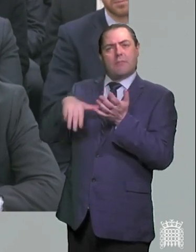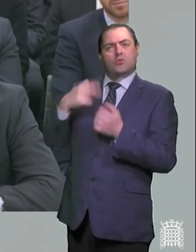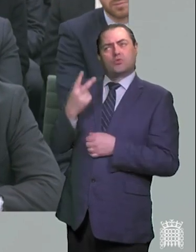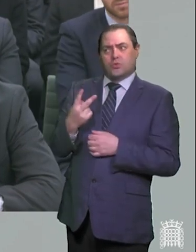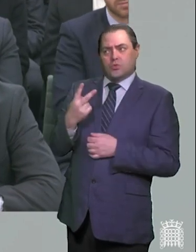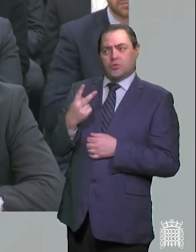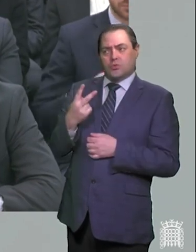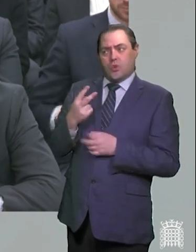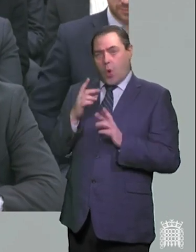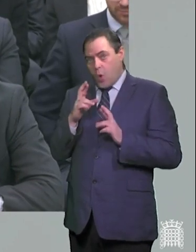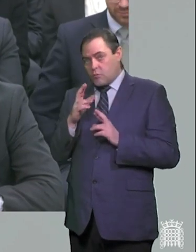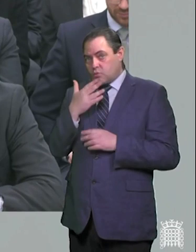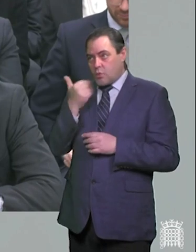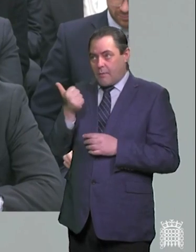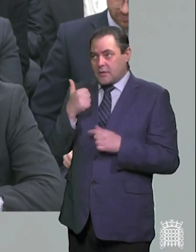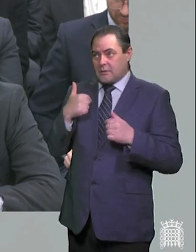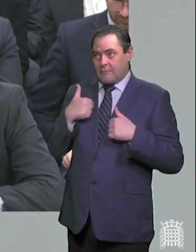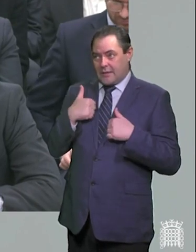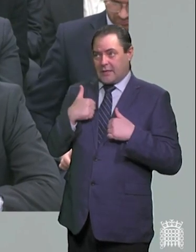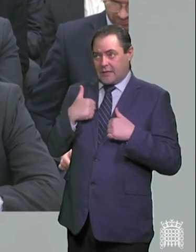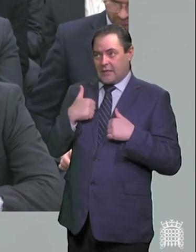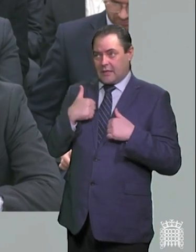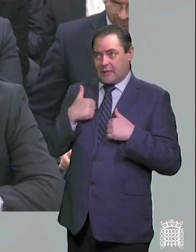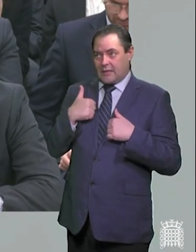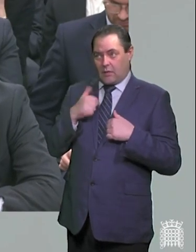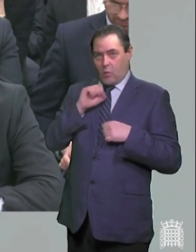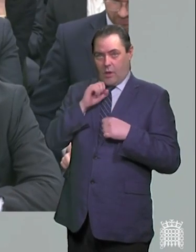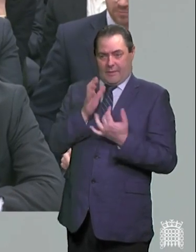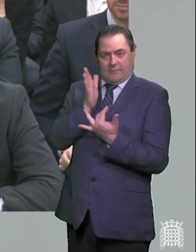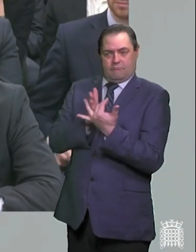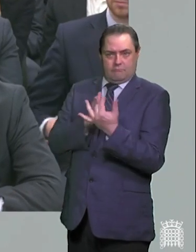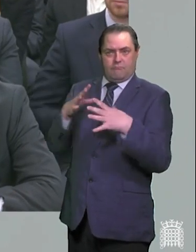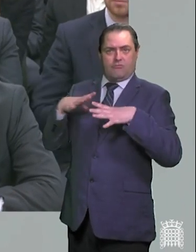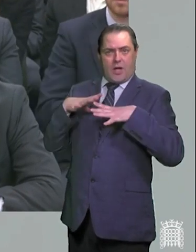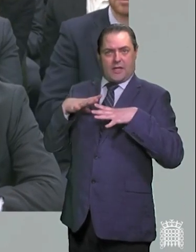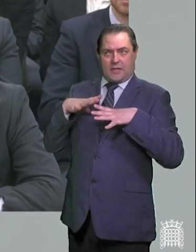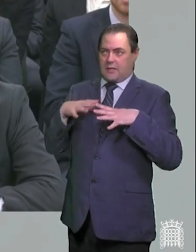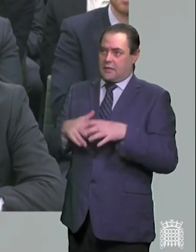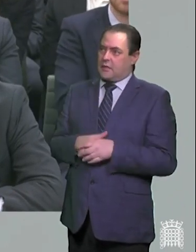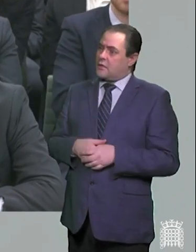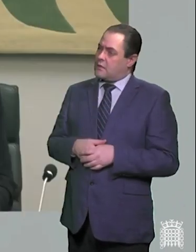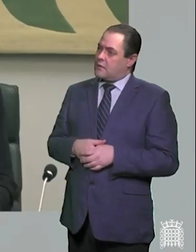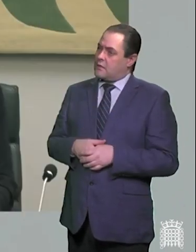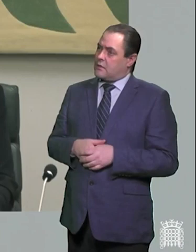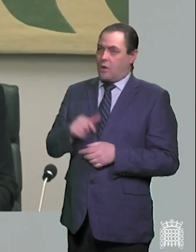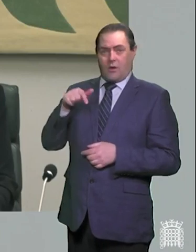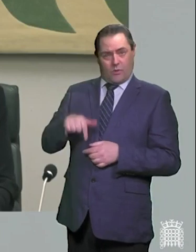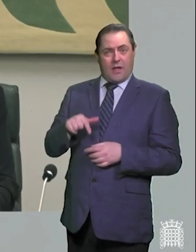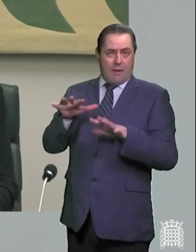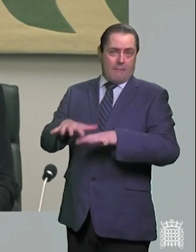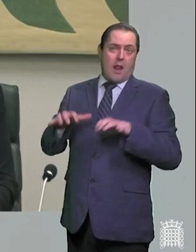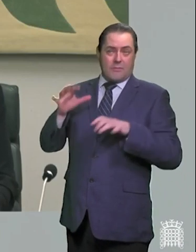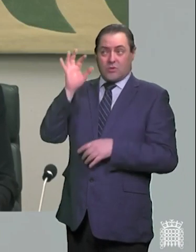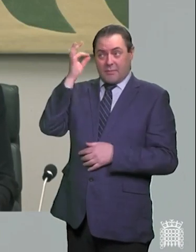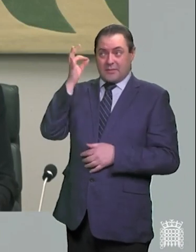I hope you don't mind if I resume. I mean, it will break up what I'm about to say. Well, we're a parliamentary committee